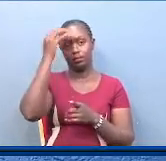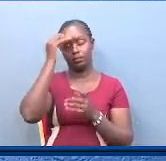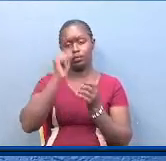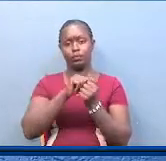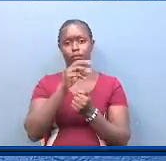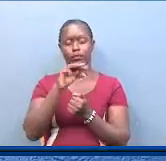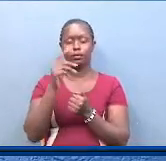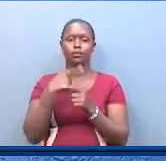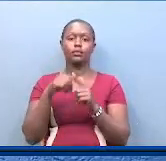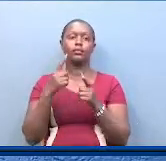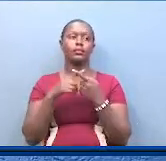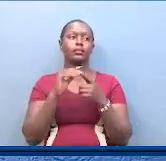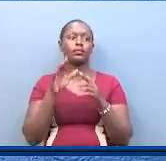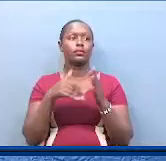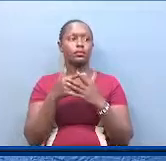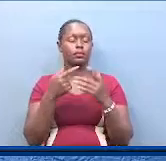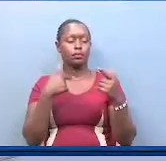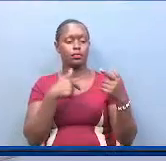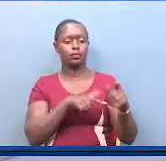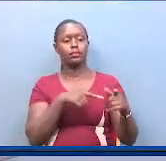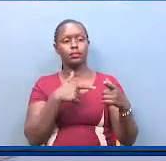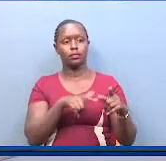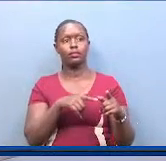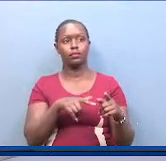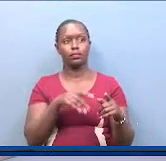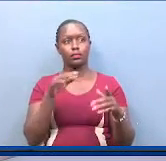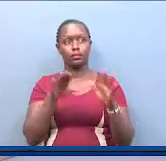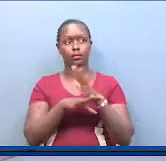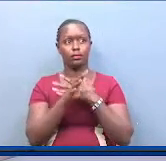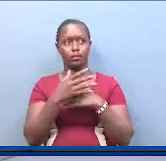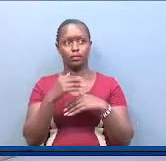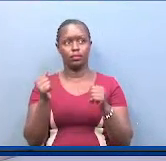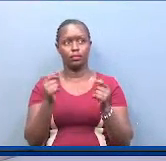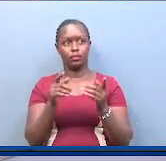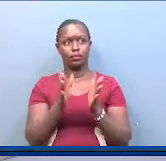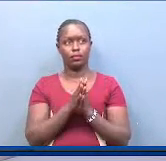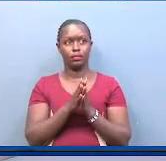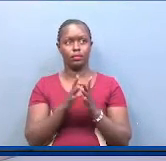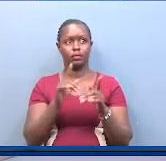did. But he accuses the DP of abandoning his duties.